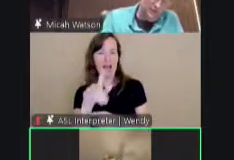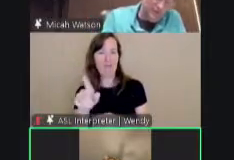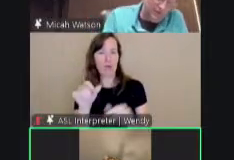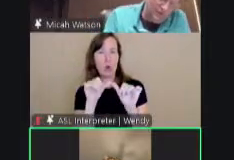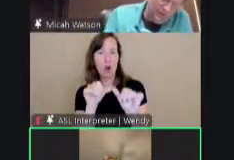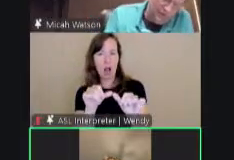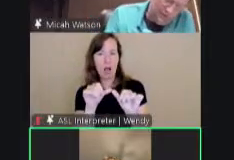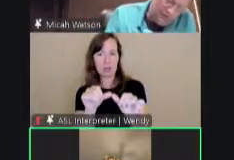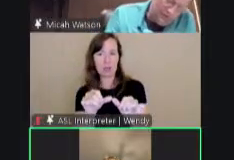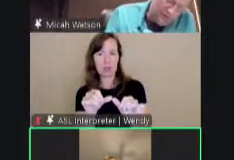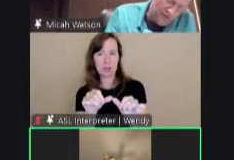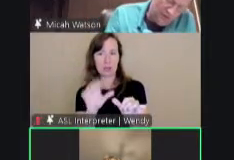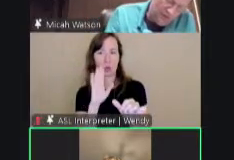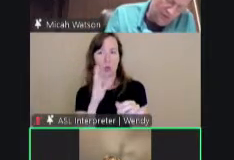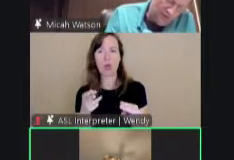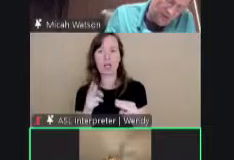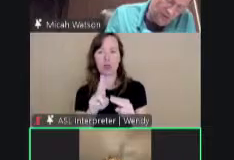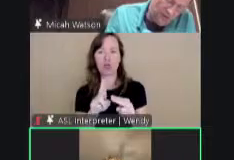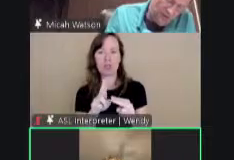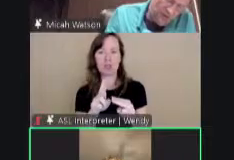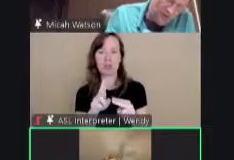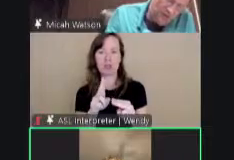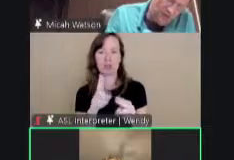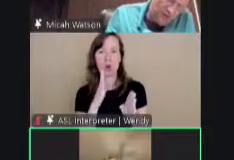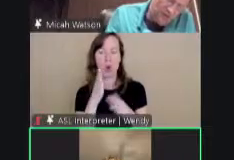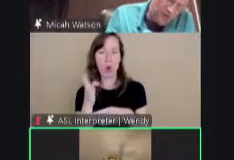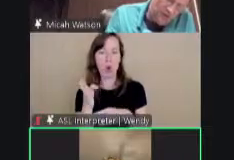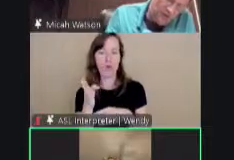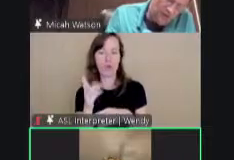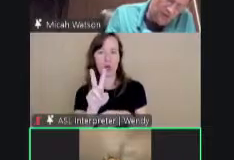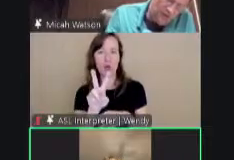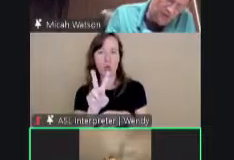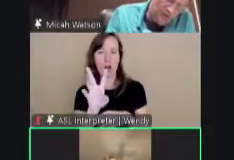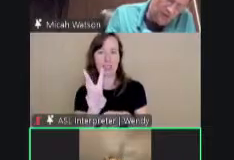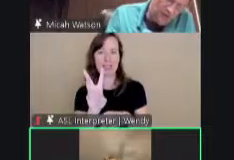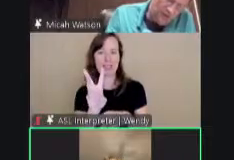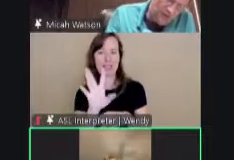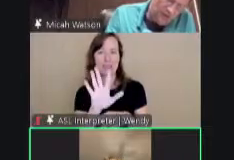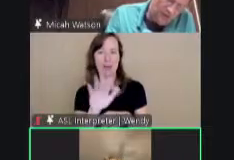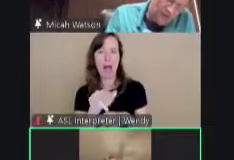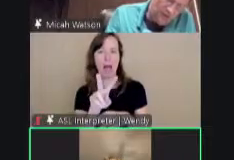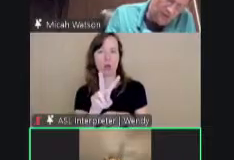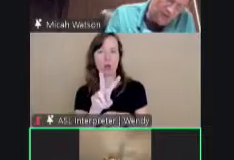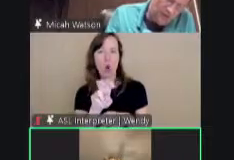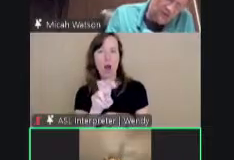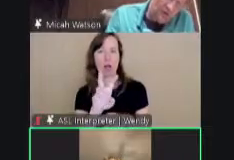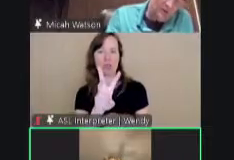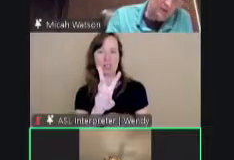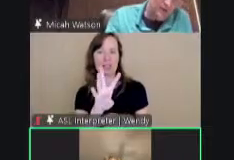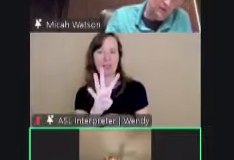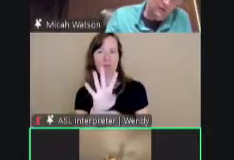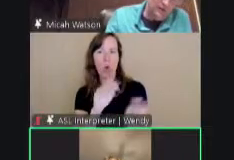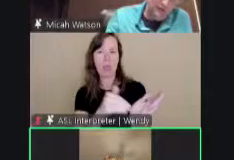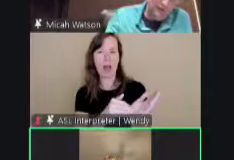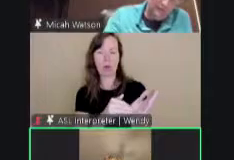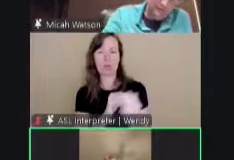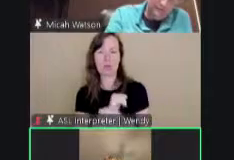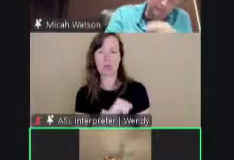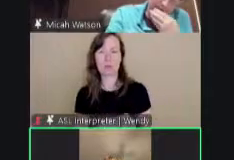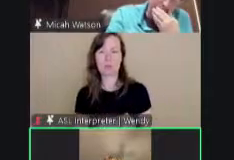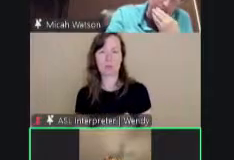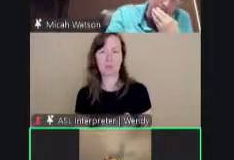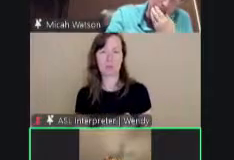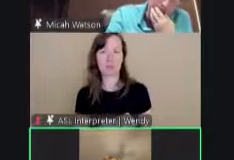constant, would increase over 26 by 264,000.